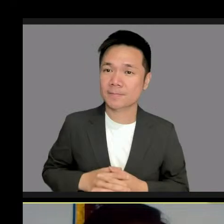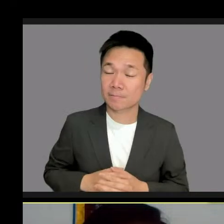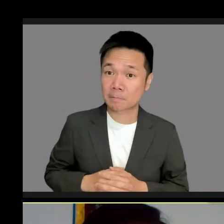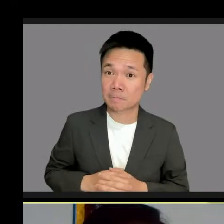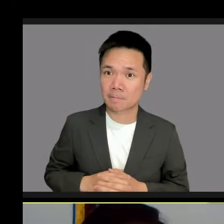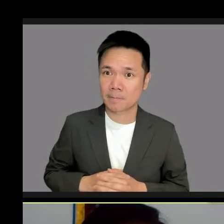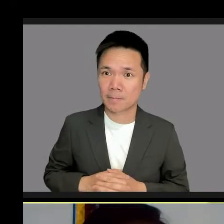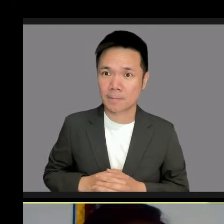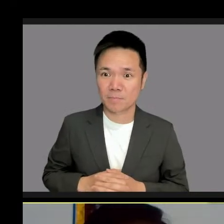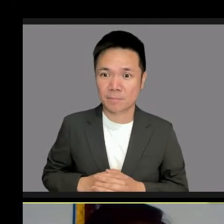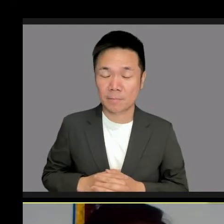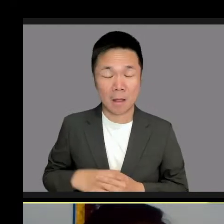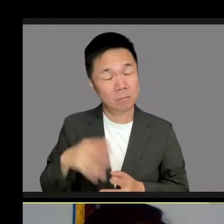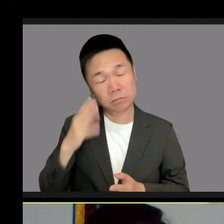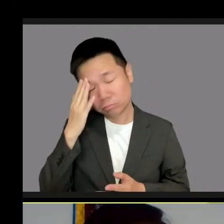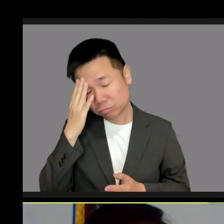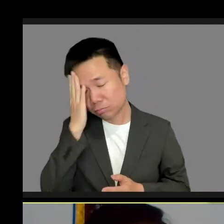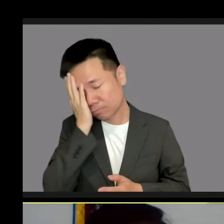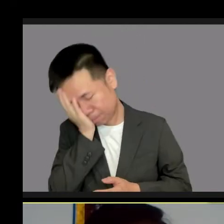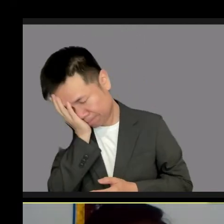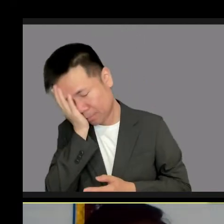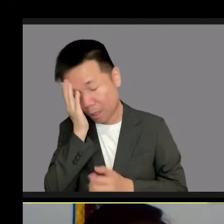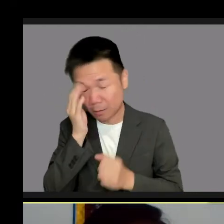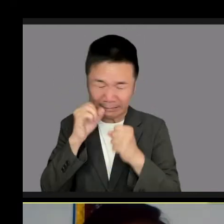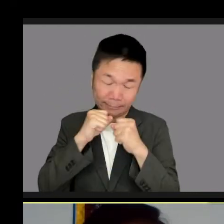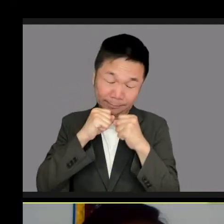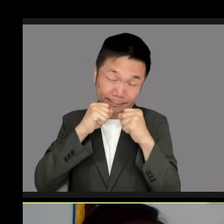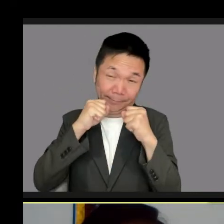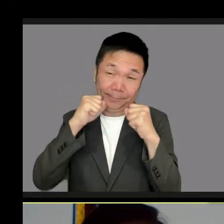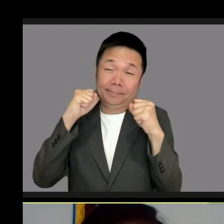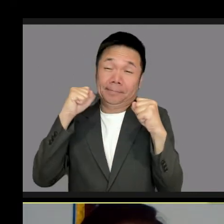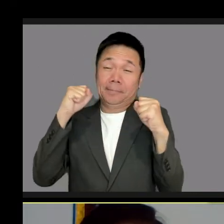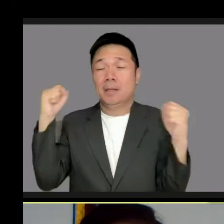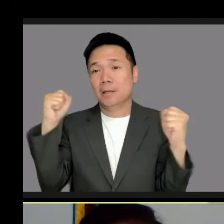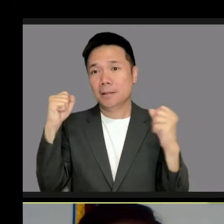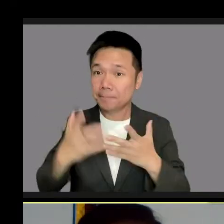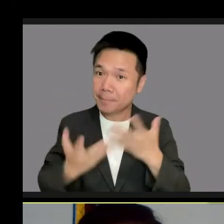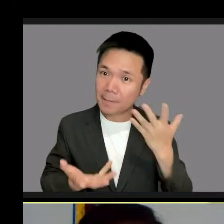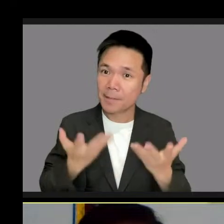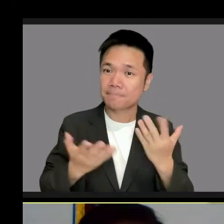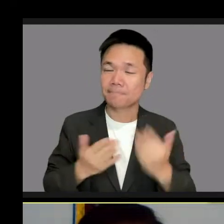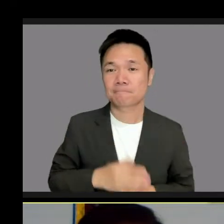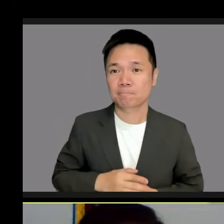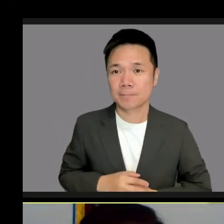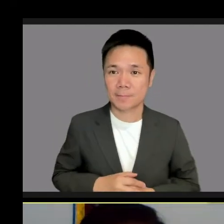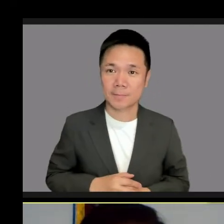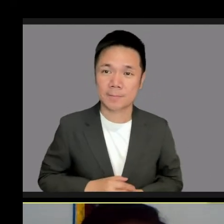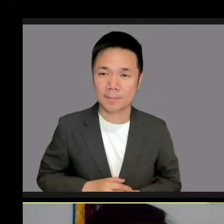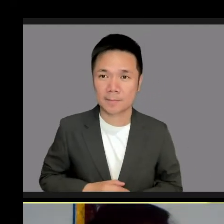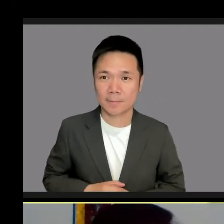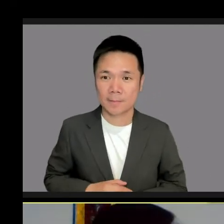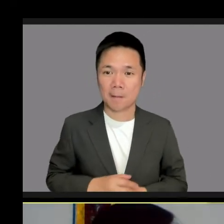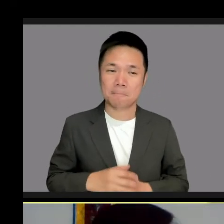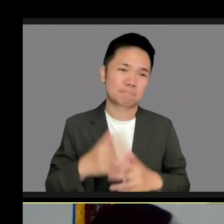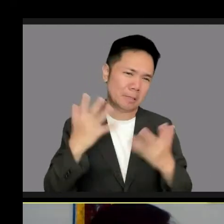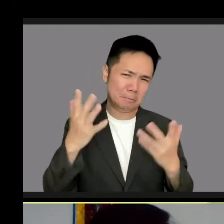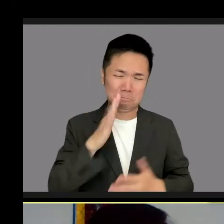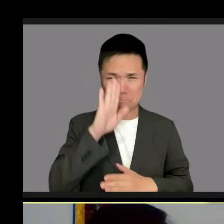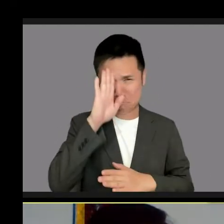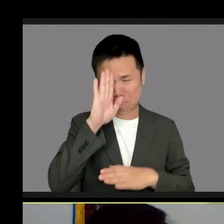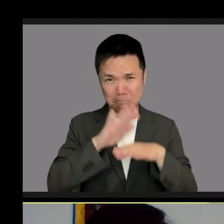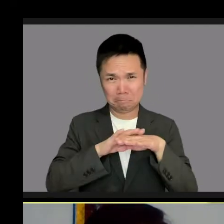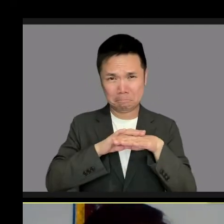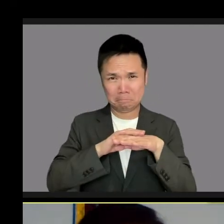say, inconvenient time to be have logged in, but uh, we cannot do much about it